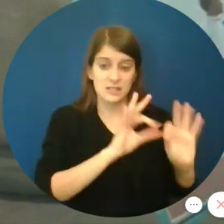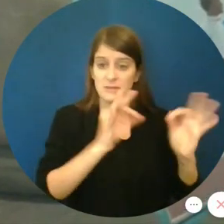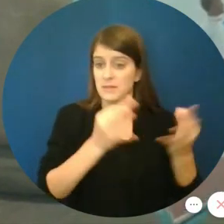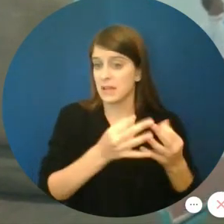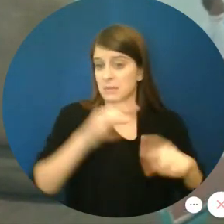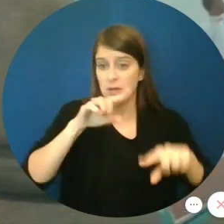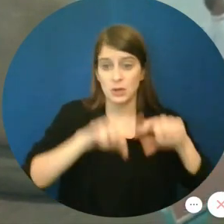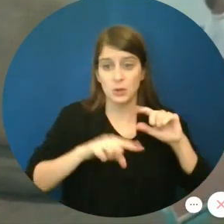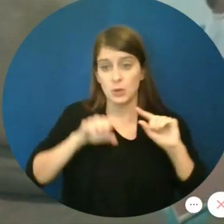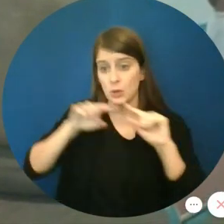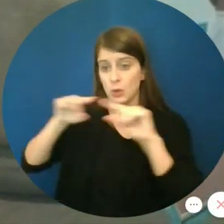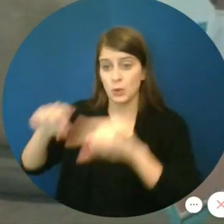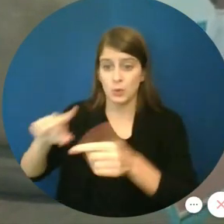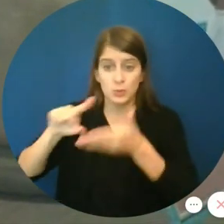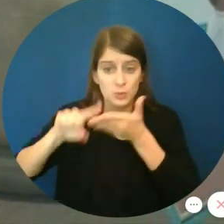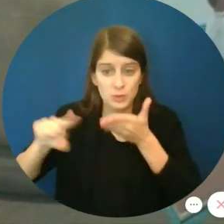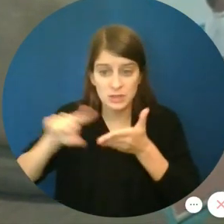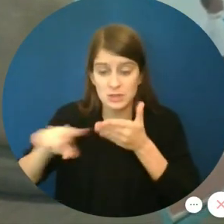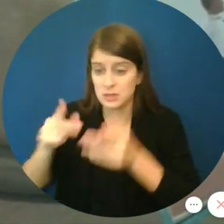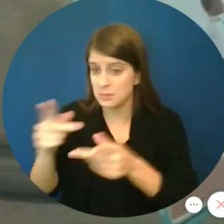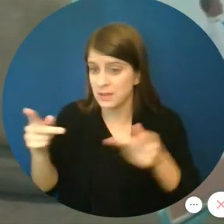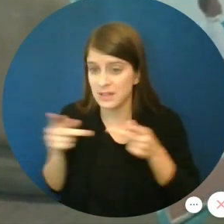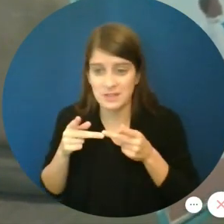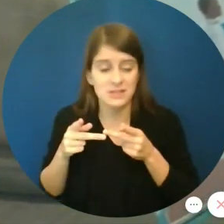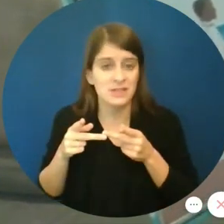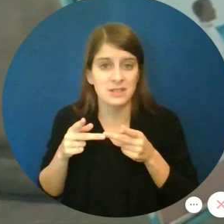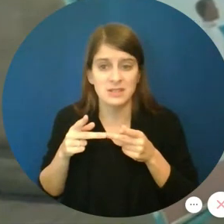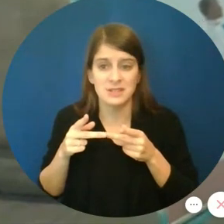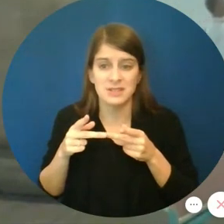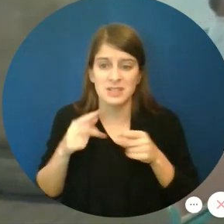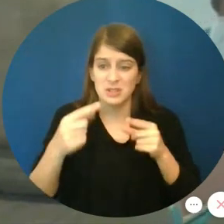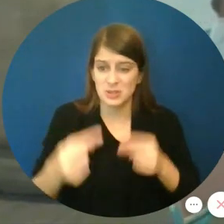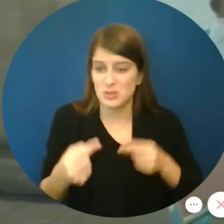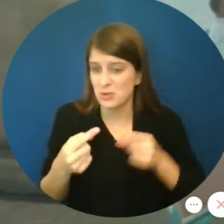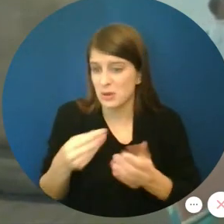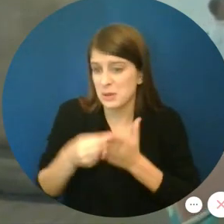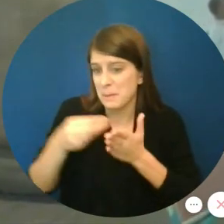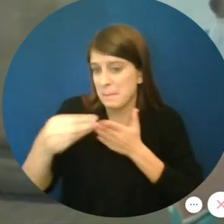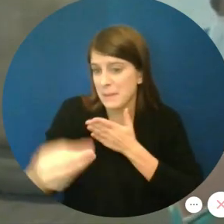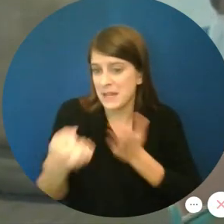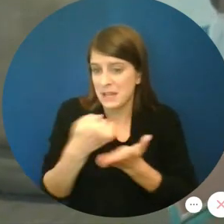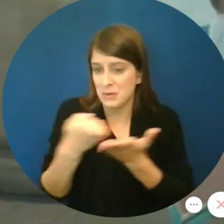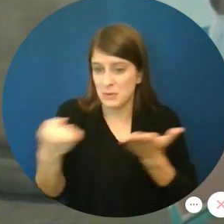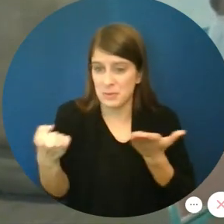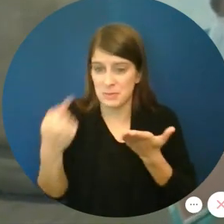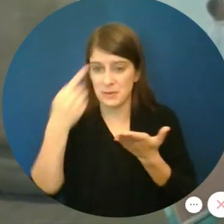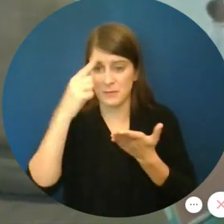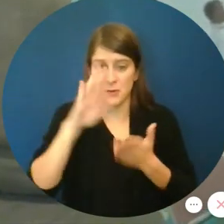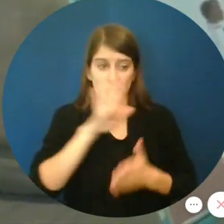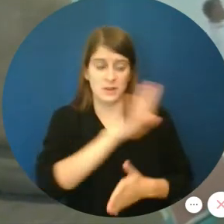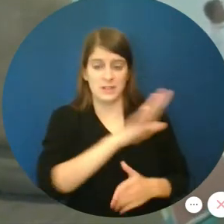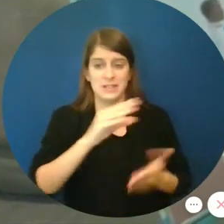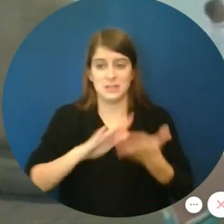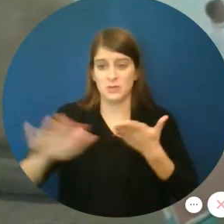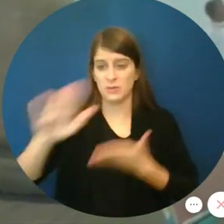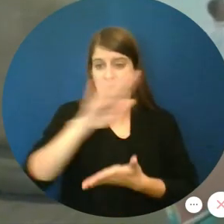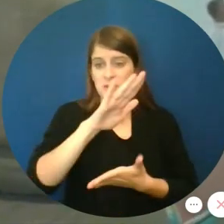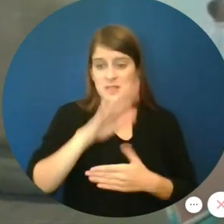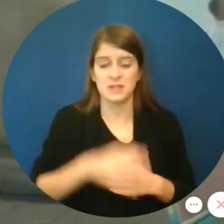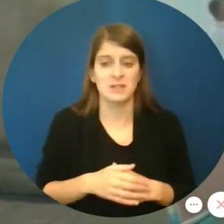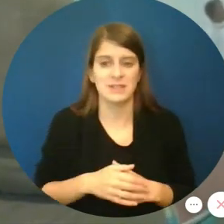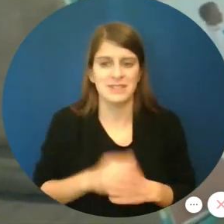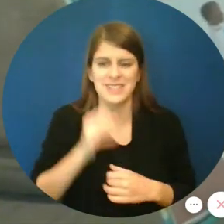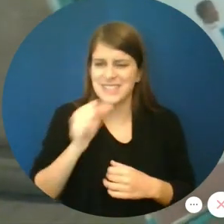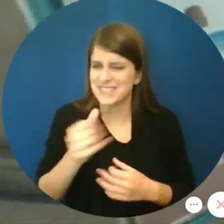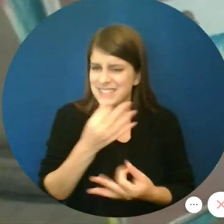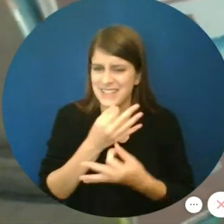color of their skin. He struggled for basic laboratory equipment at Howard. He didn't have the freedom white scientists had